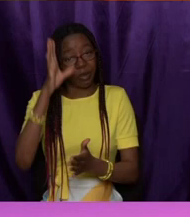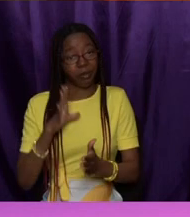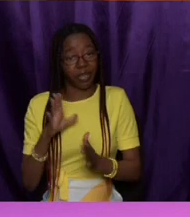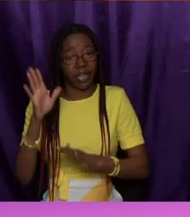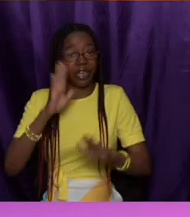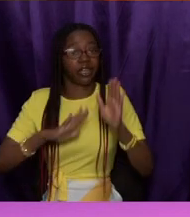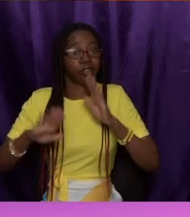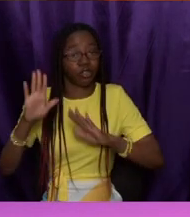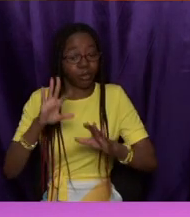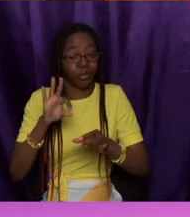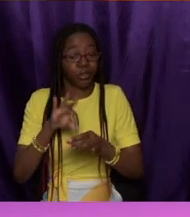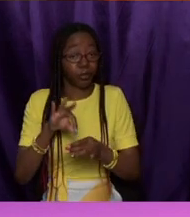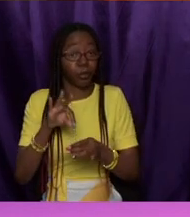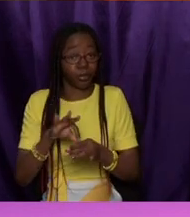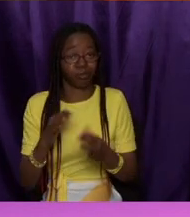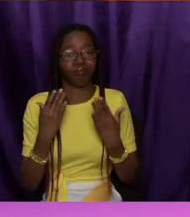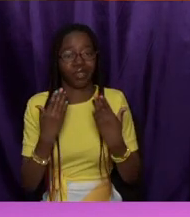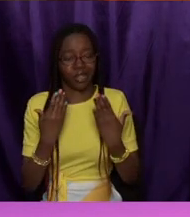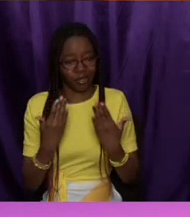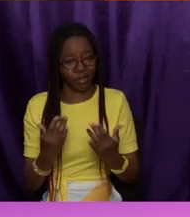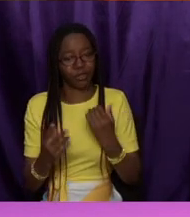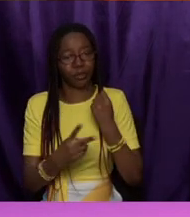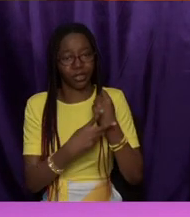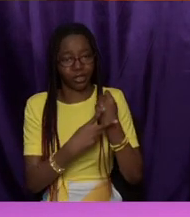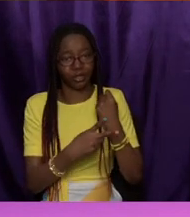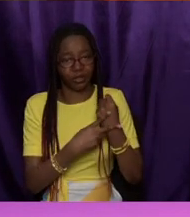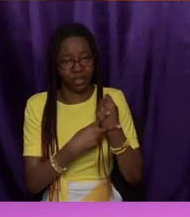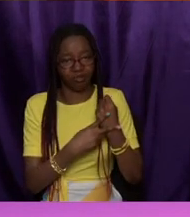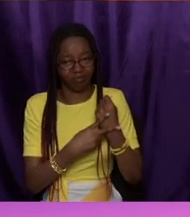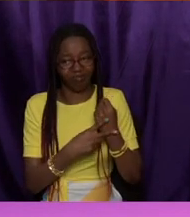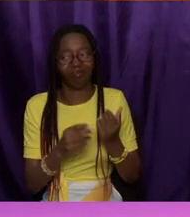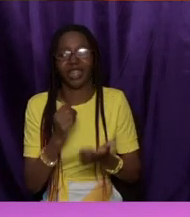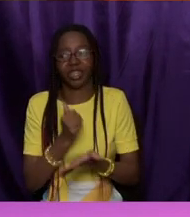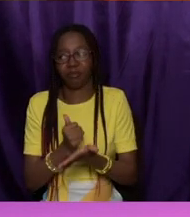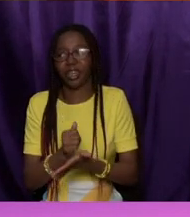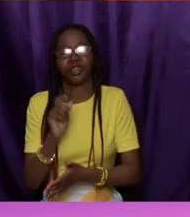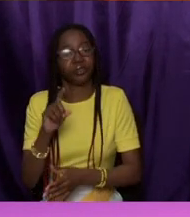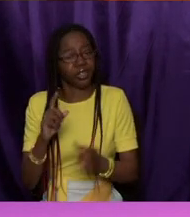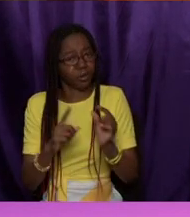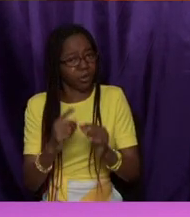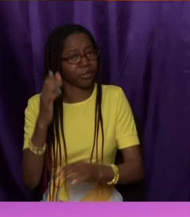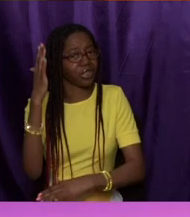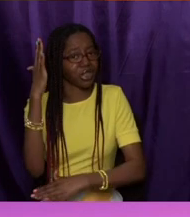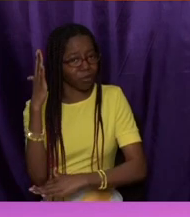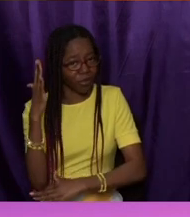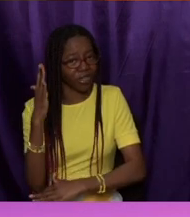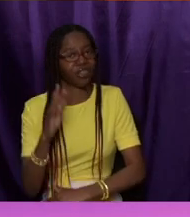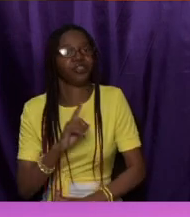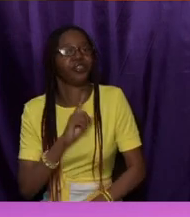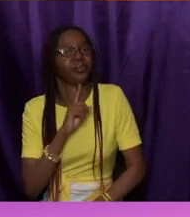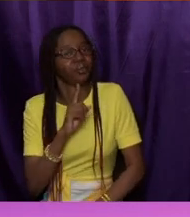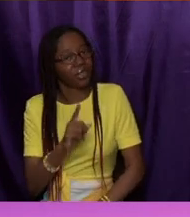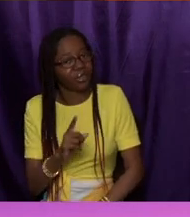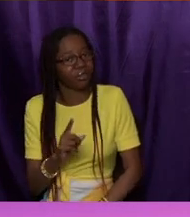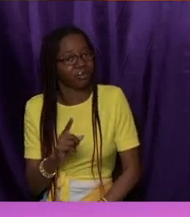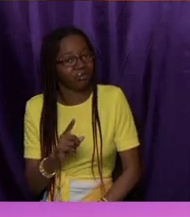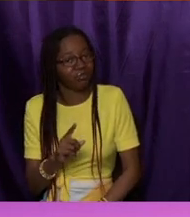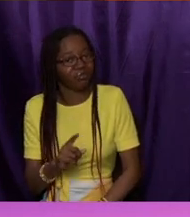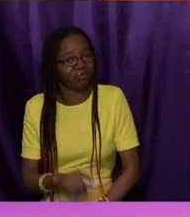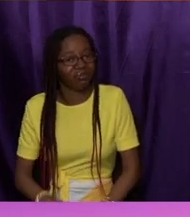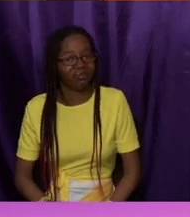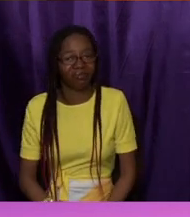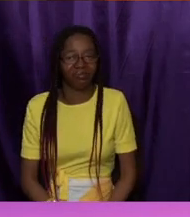voting. Amen. So thank you for preserving. Amen. Do y'all need a word this morning for real?